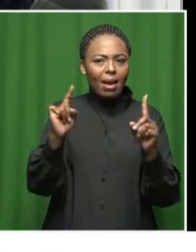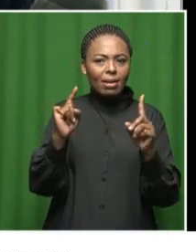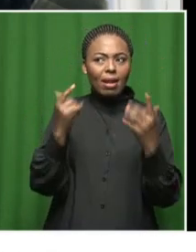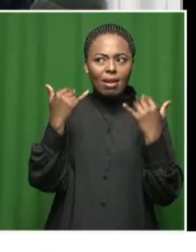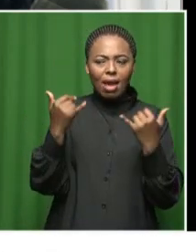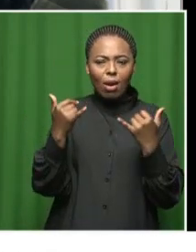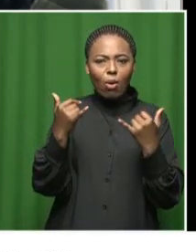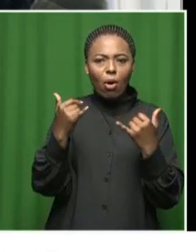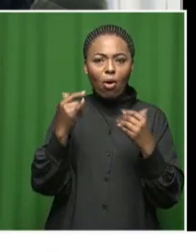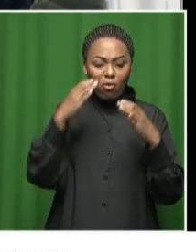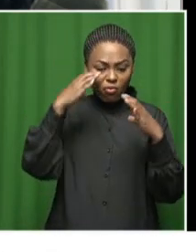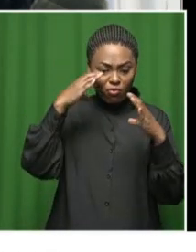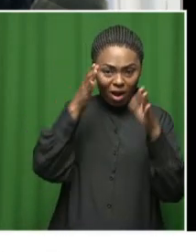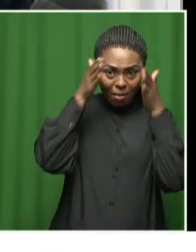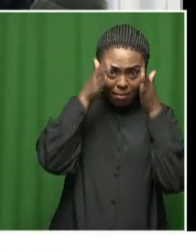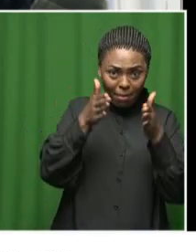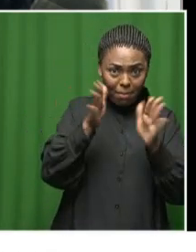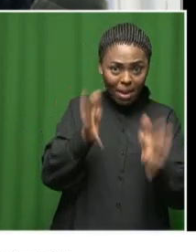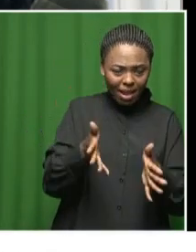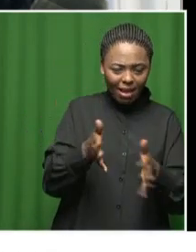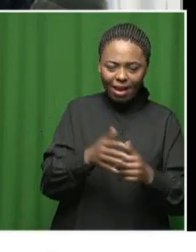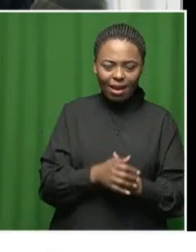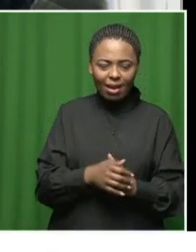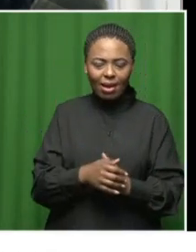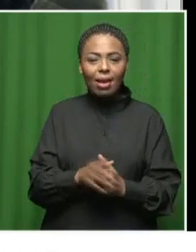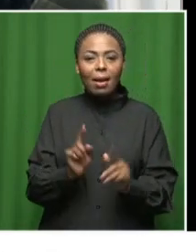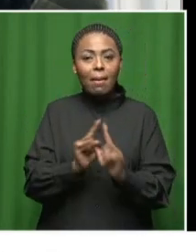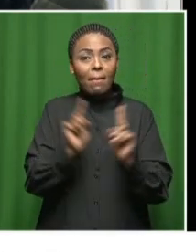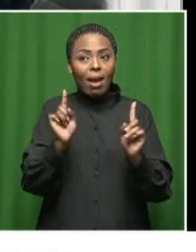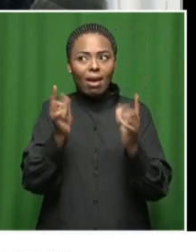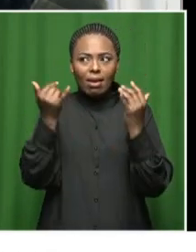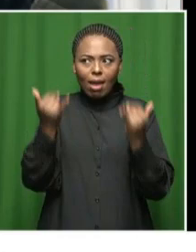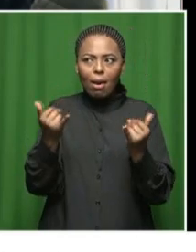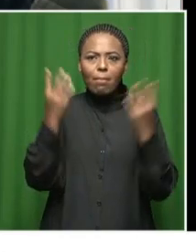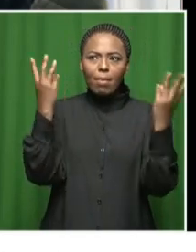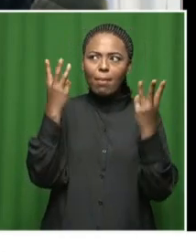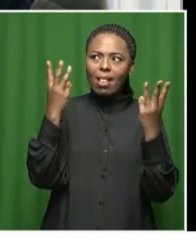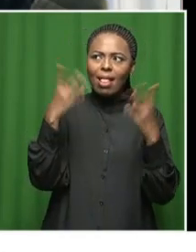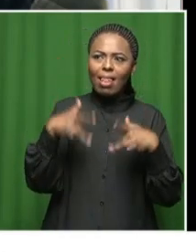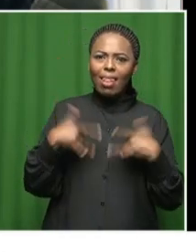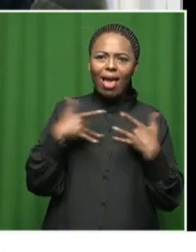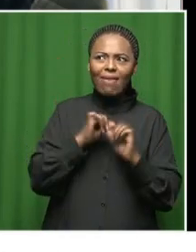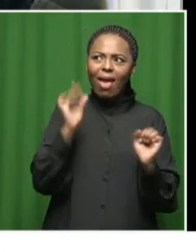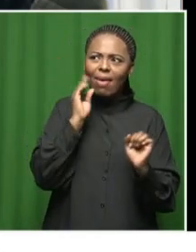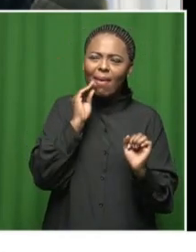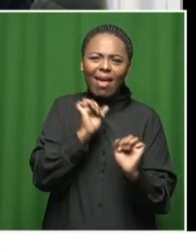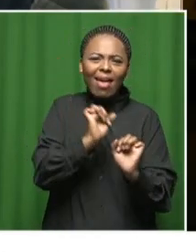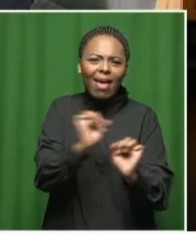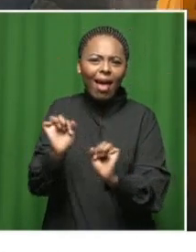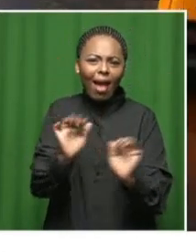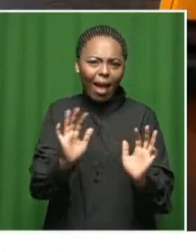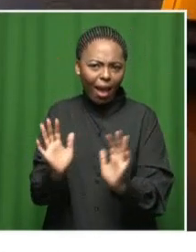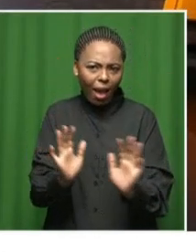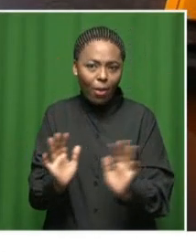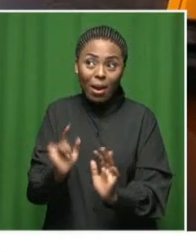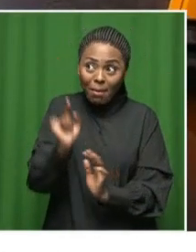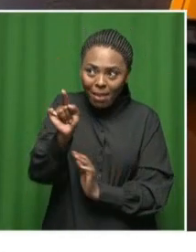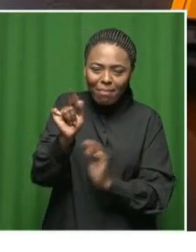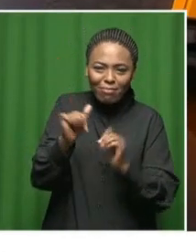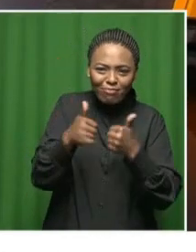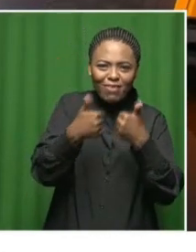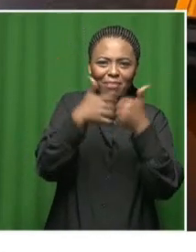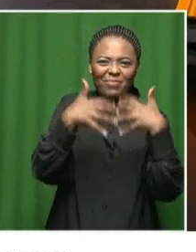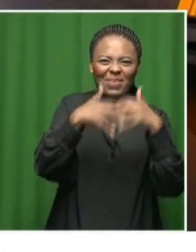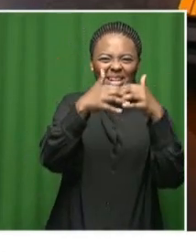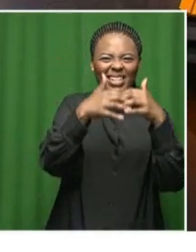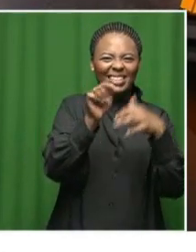just the project itself and the people's lived experiences of the participants, they were just creating games